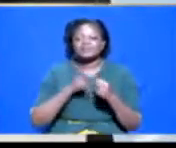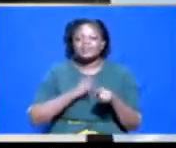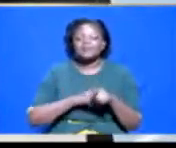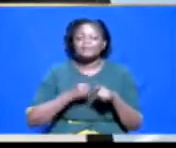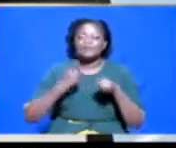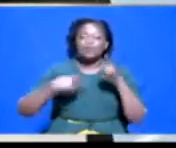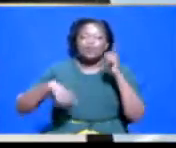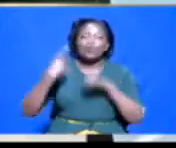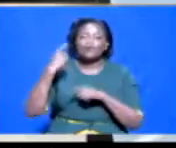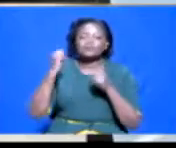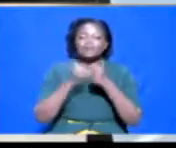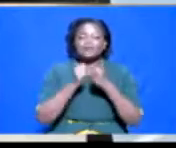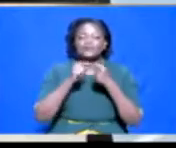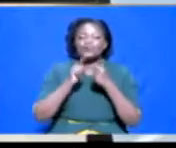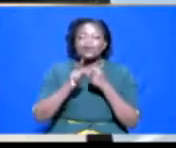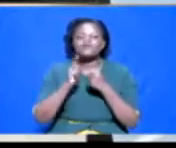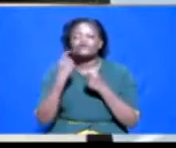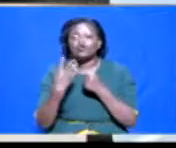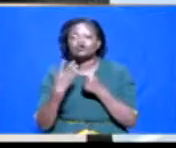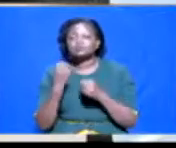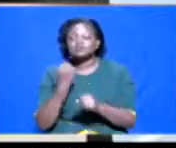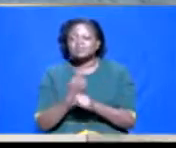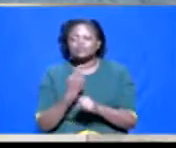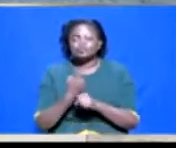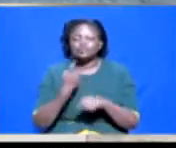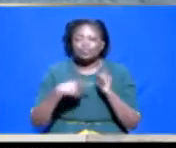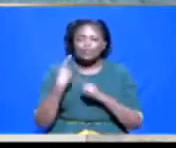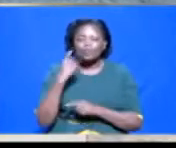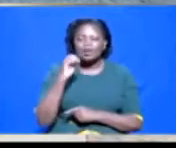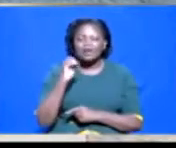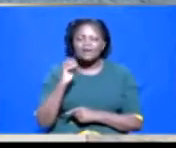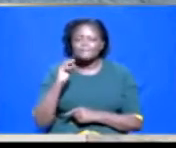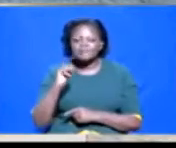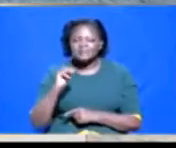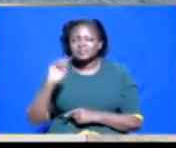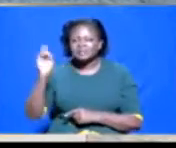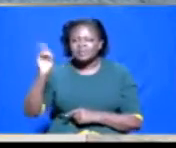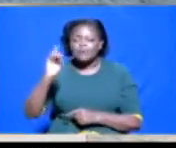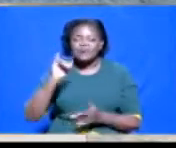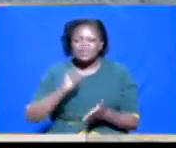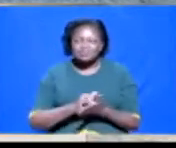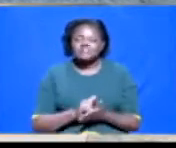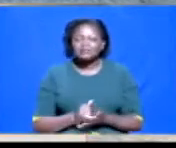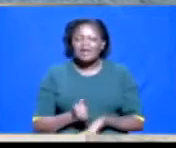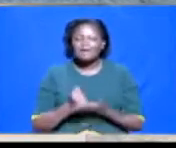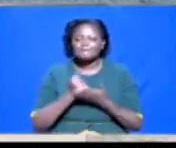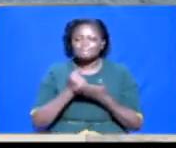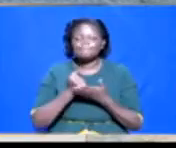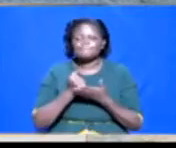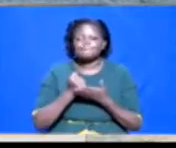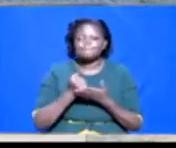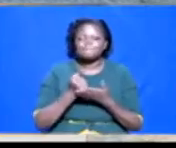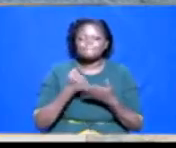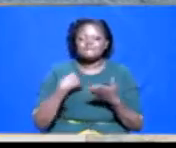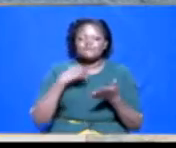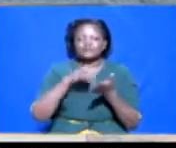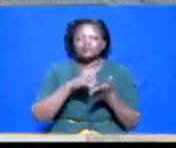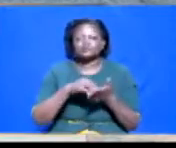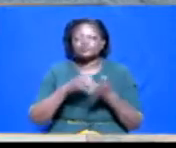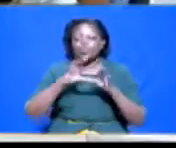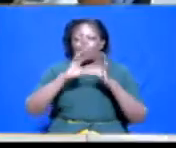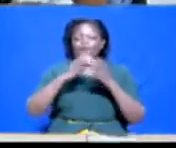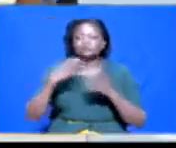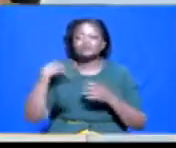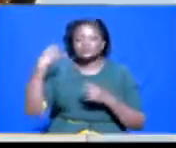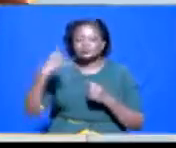of 10.14 seconds to win the national 100 meters title in Nairobi, which booked him a spot at the 2017 World Championships. In his sole 100 meters